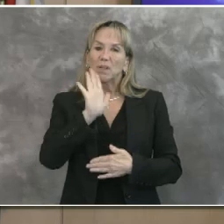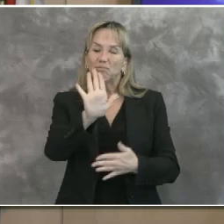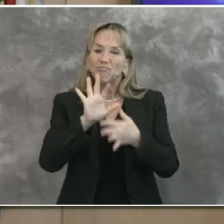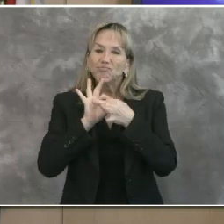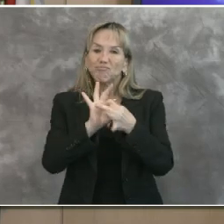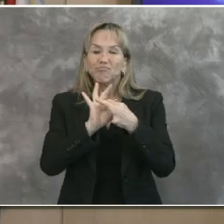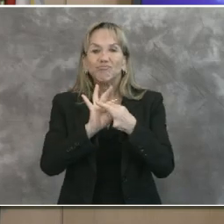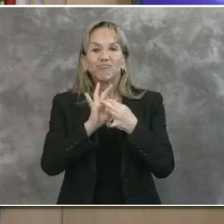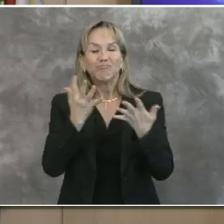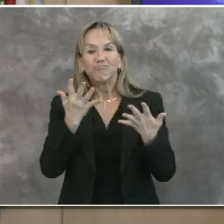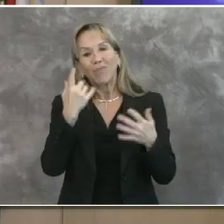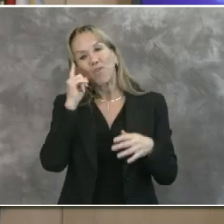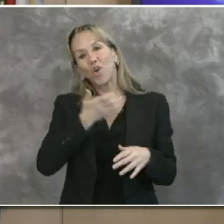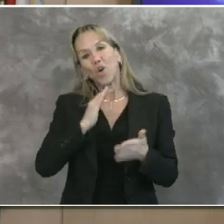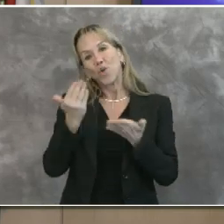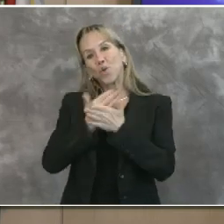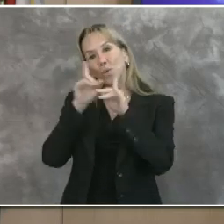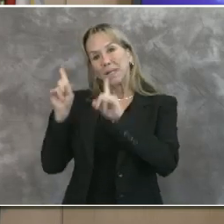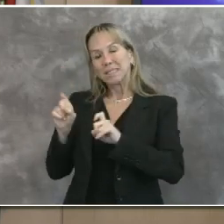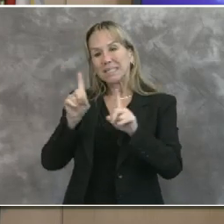all of these new testing sites.